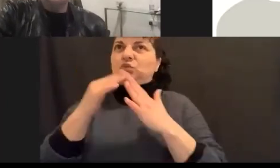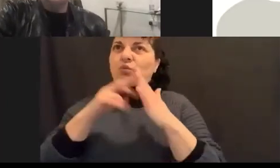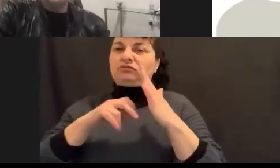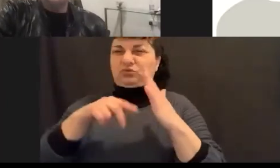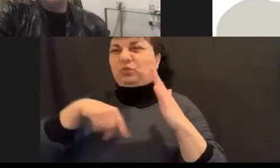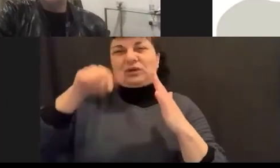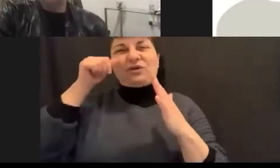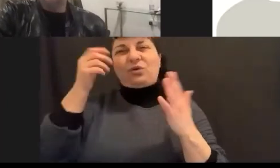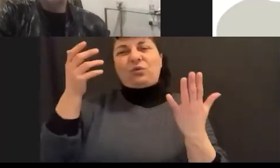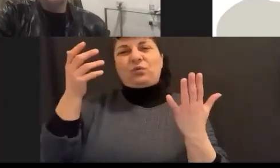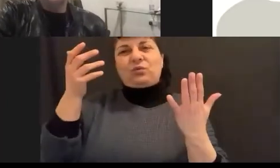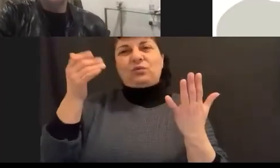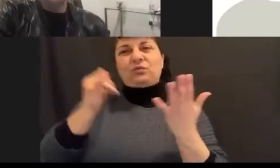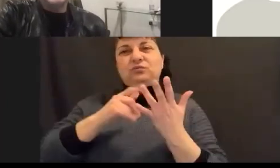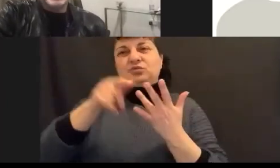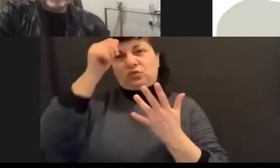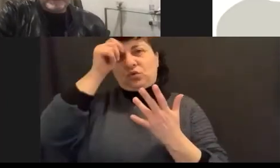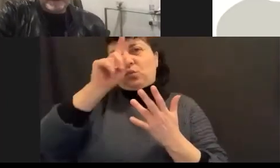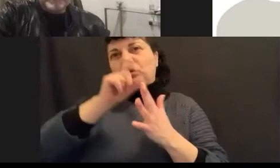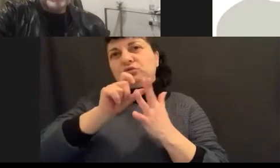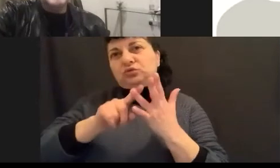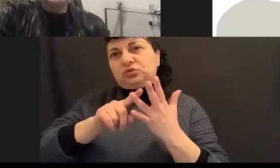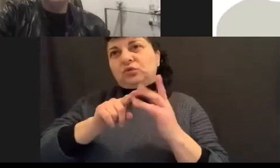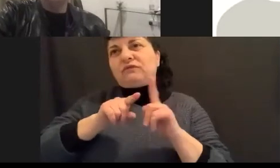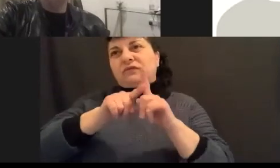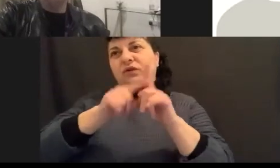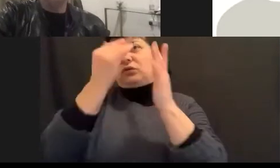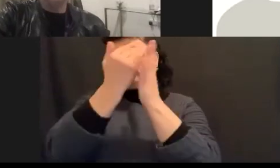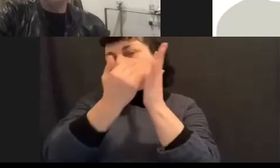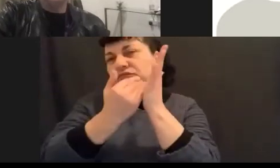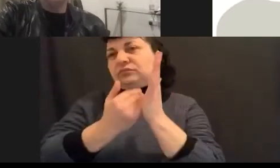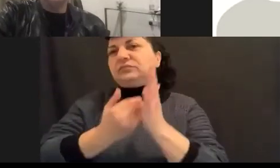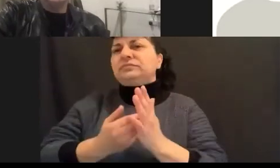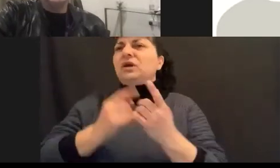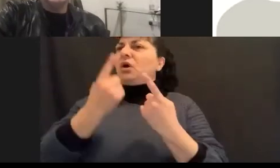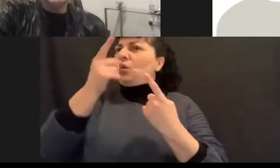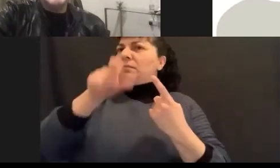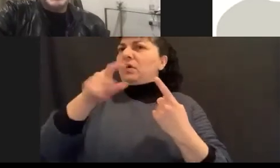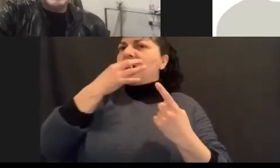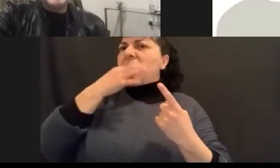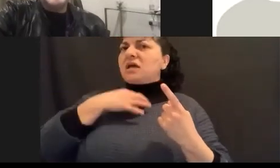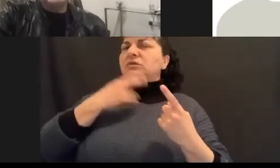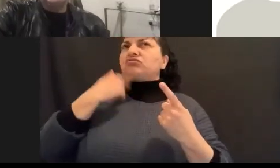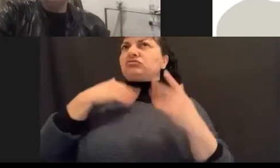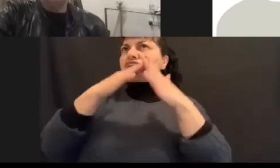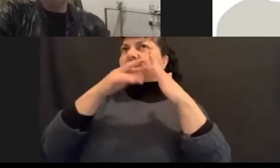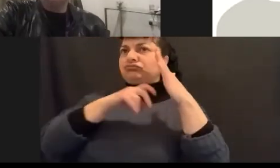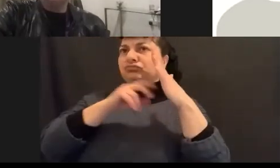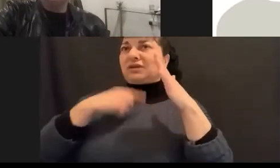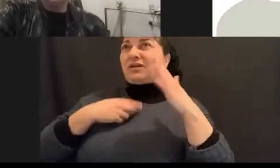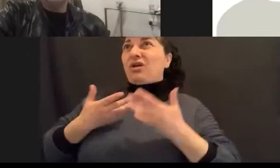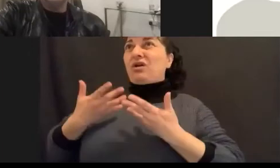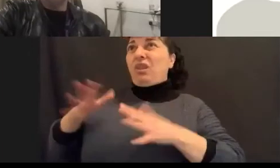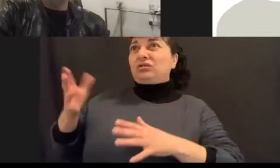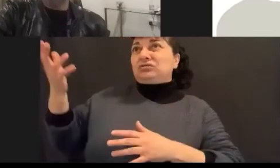If you're, I saw some good questions about what if you've lost your income by being put into quarantine. Well, if you are in quarantine,